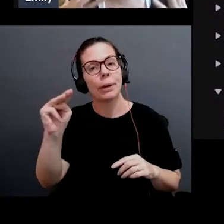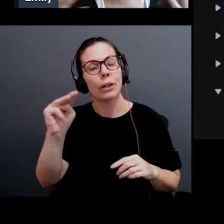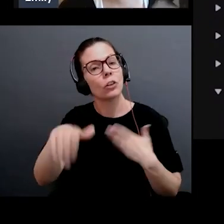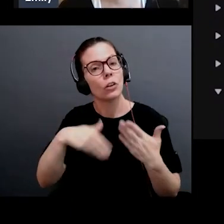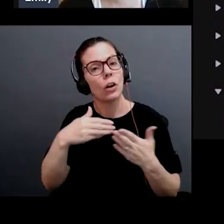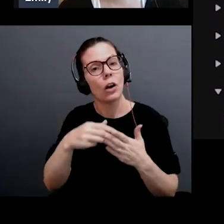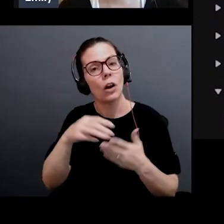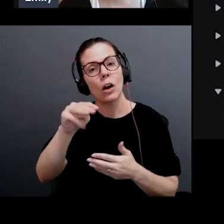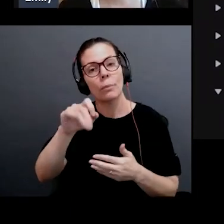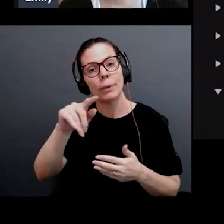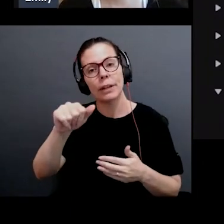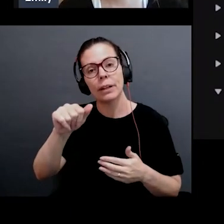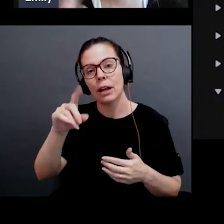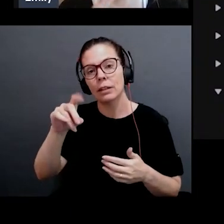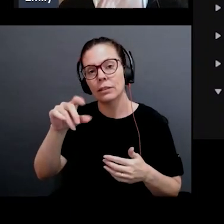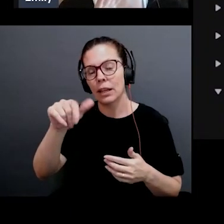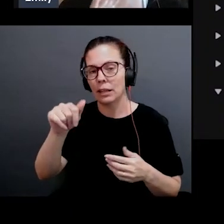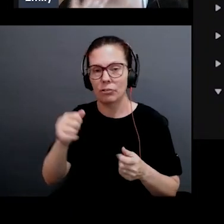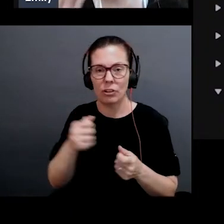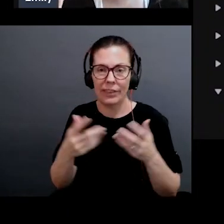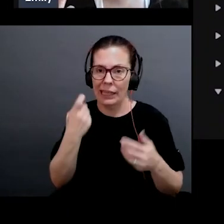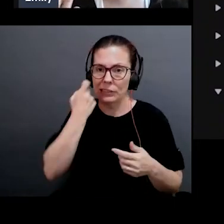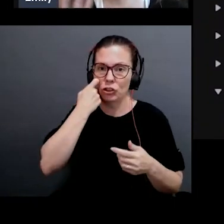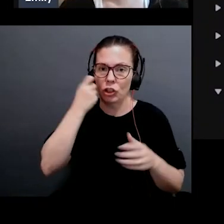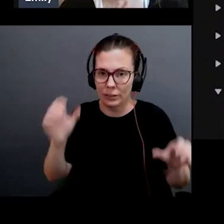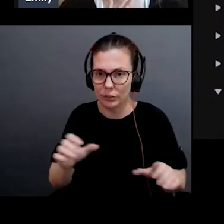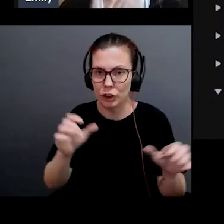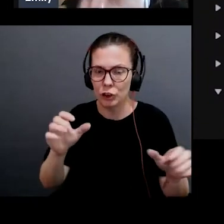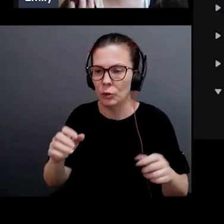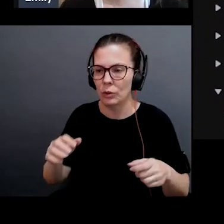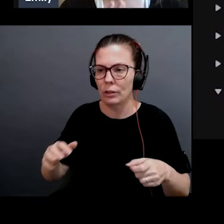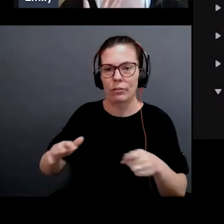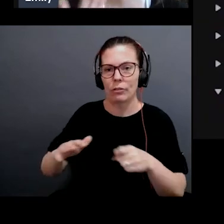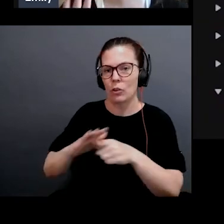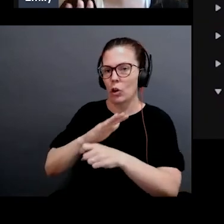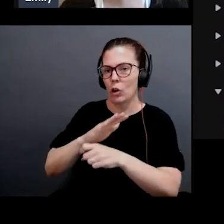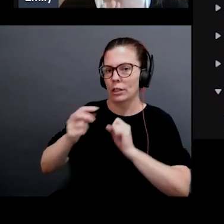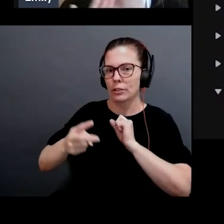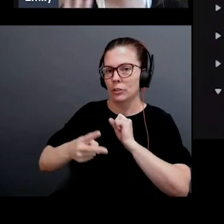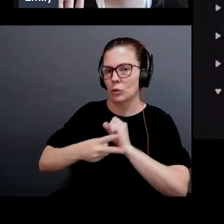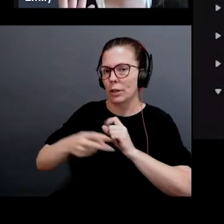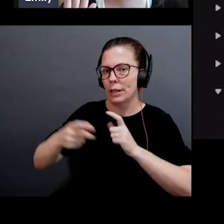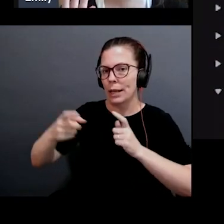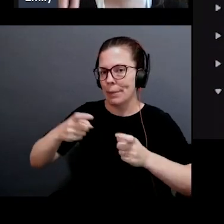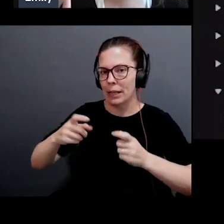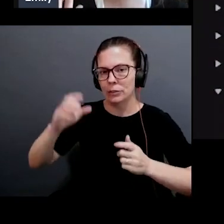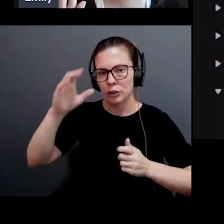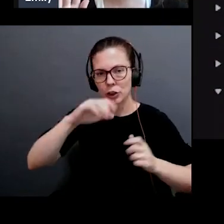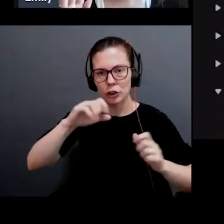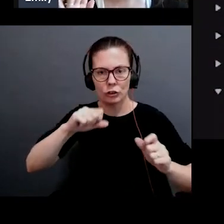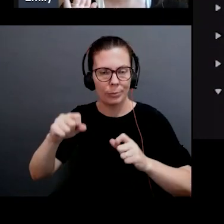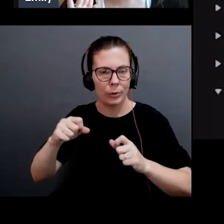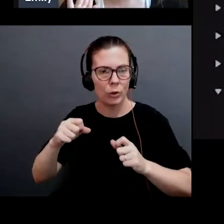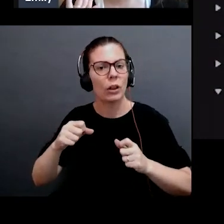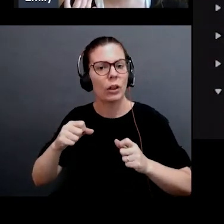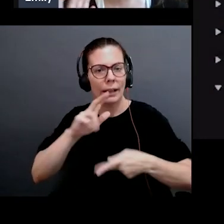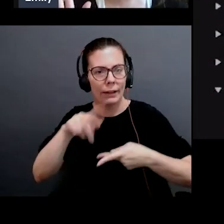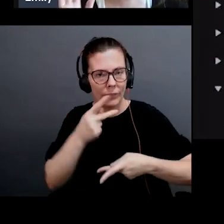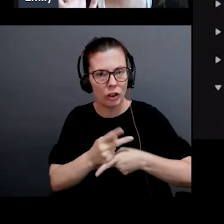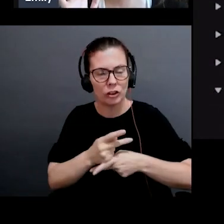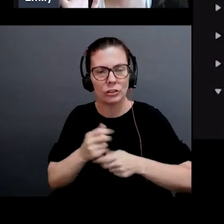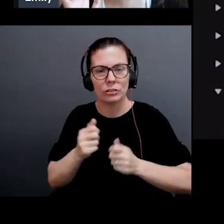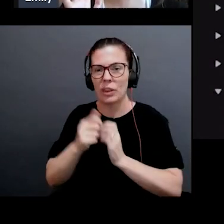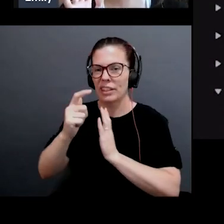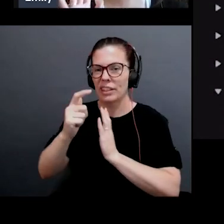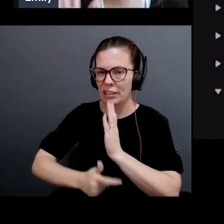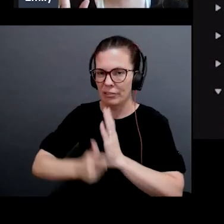metadata about everything I have just done is fully stored, managed, searchable, and versioned by default. So every job